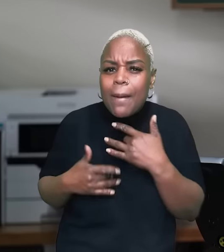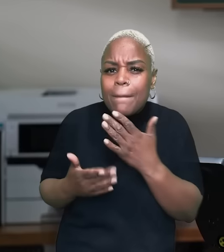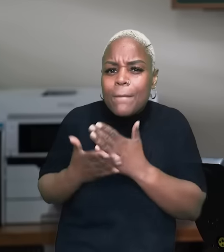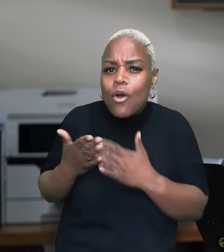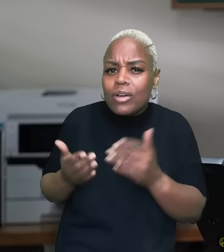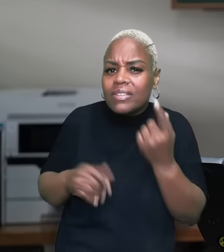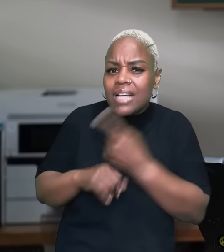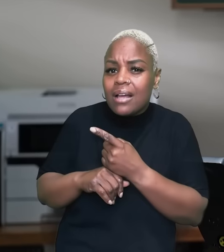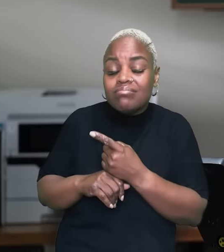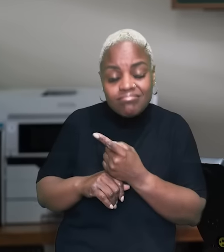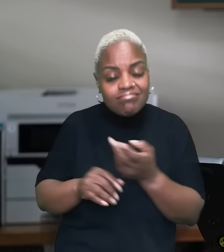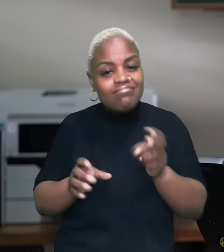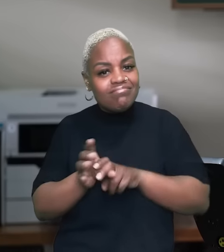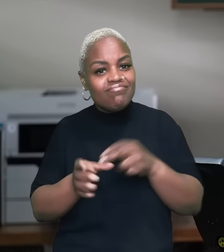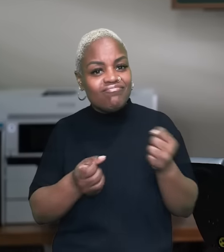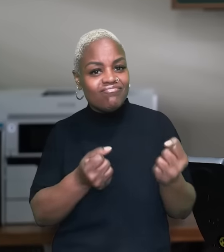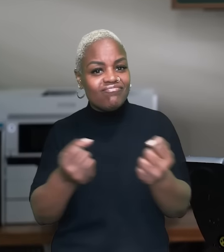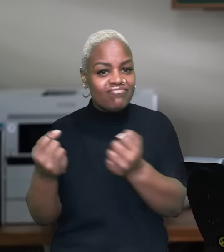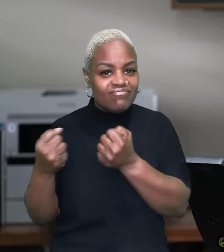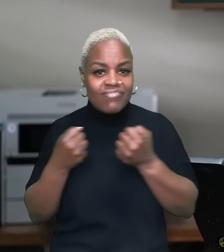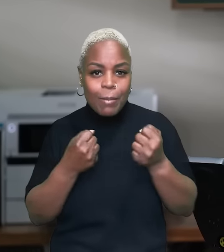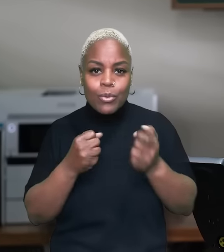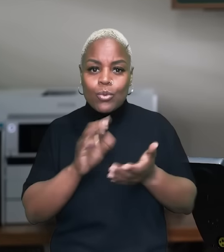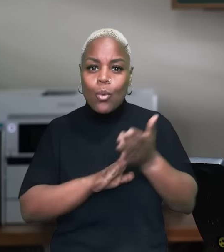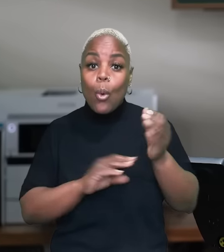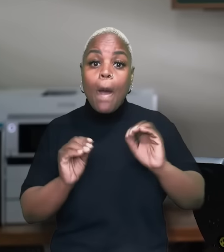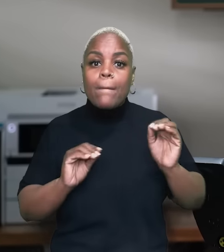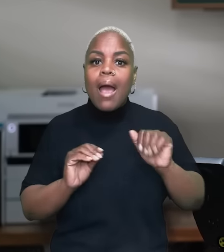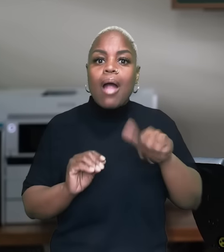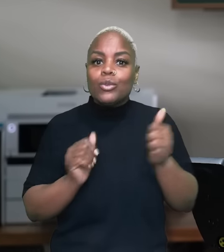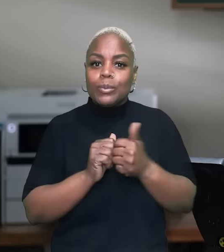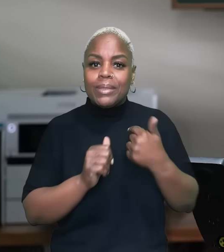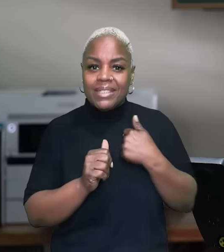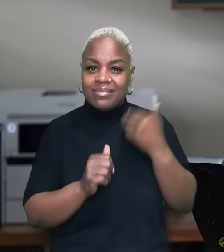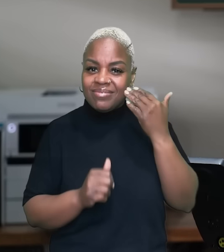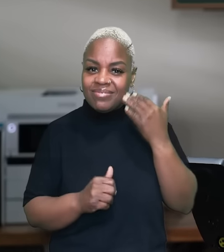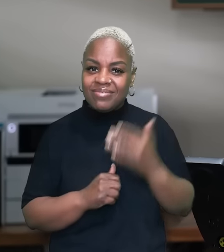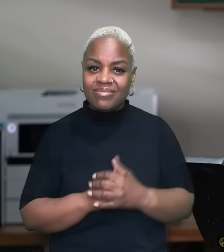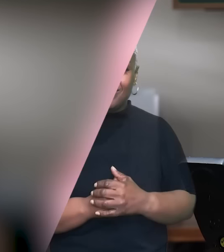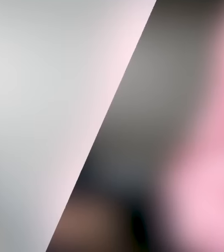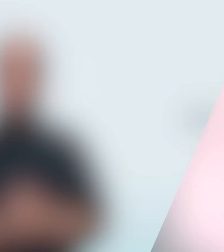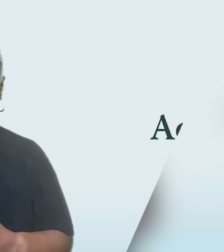day? It's getting in my vehicle and being able to go with nobody else with me.